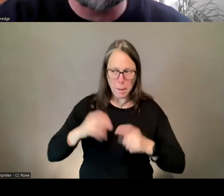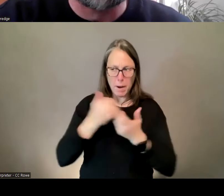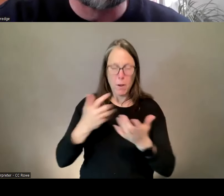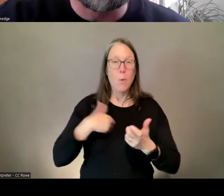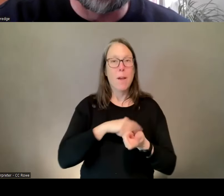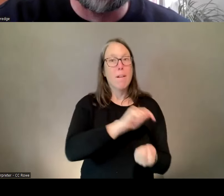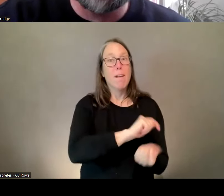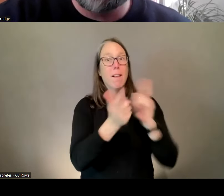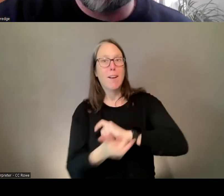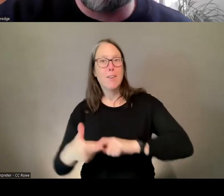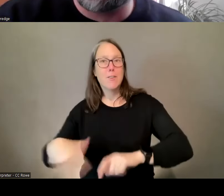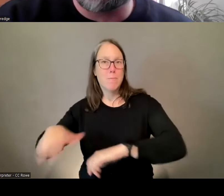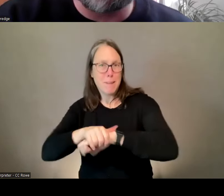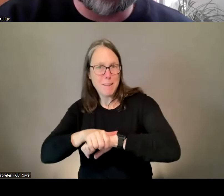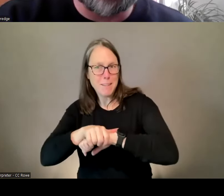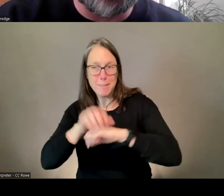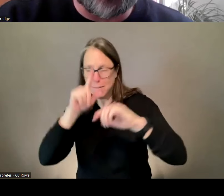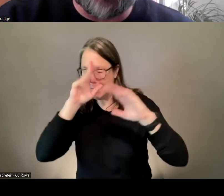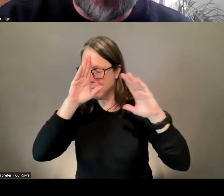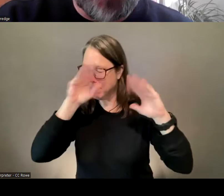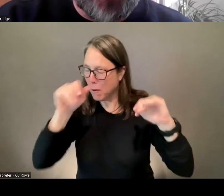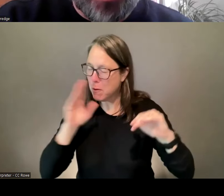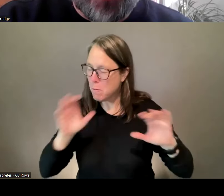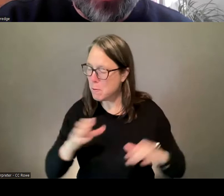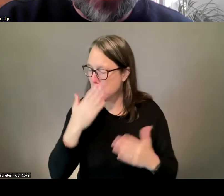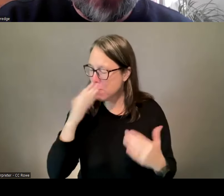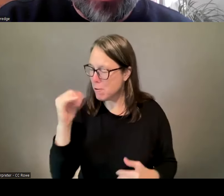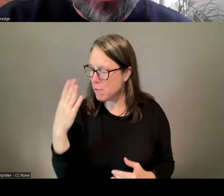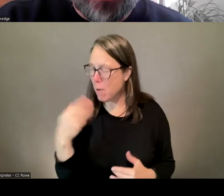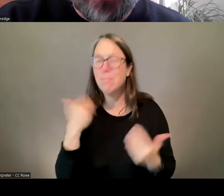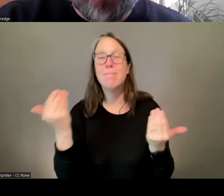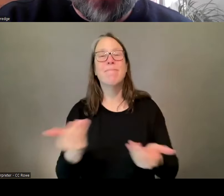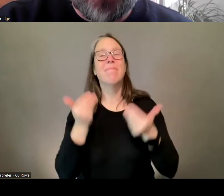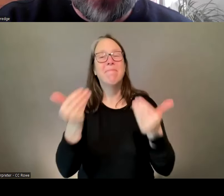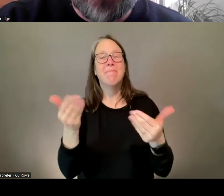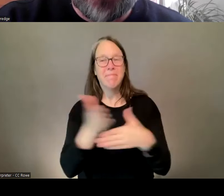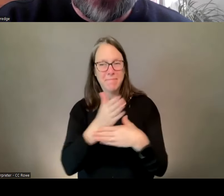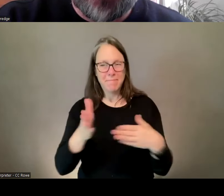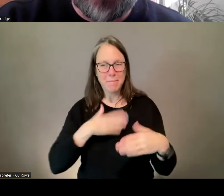So hopefully we'll do a good job. And I'm going to share my screen.